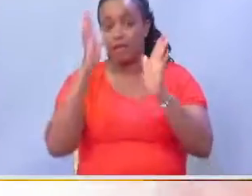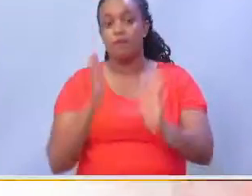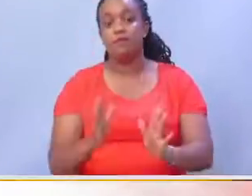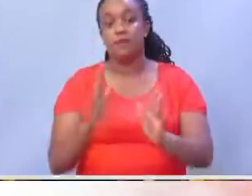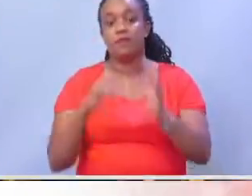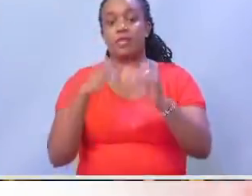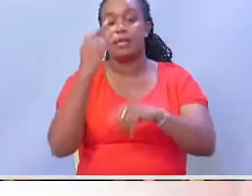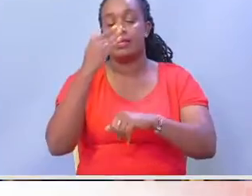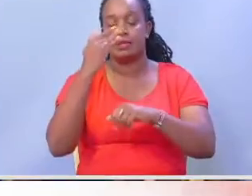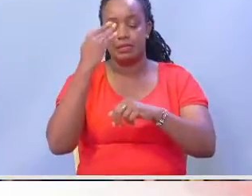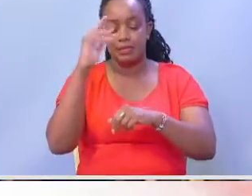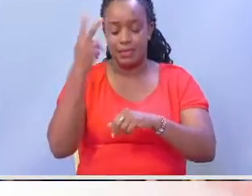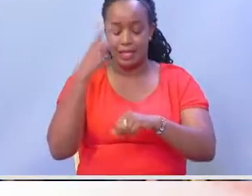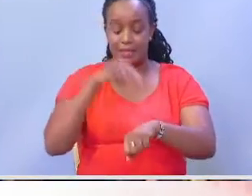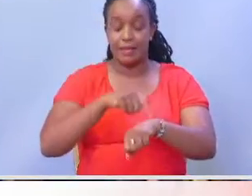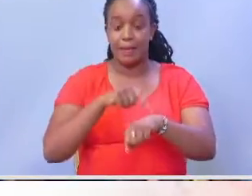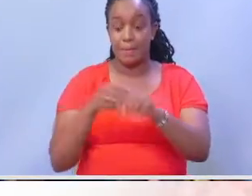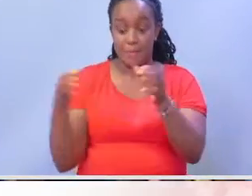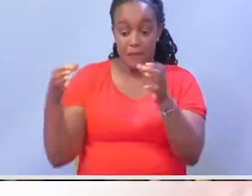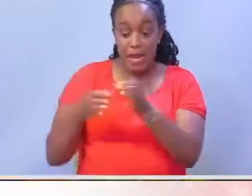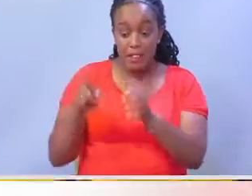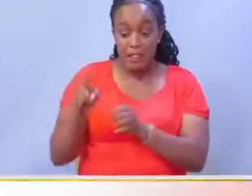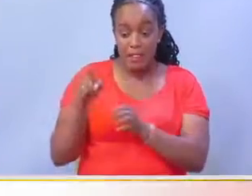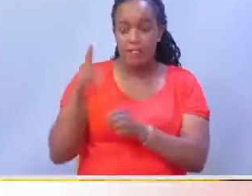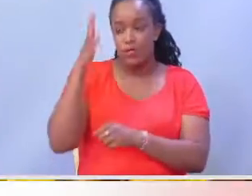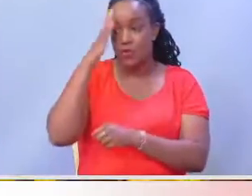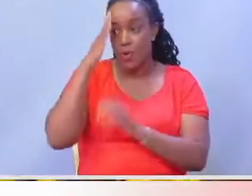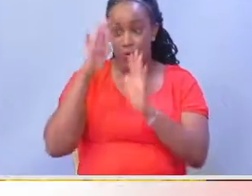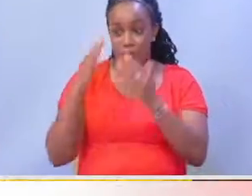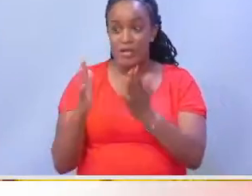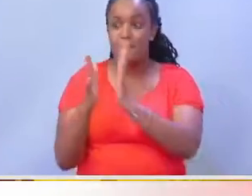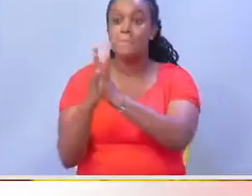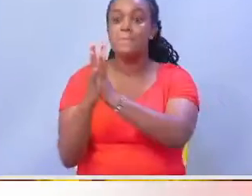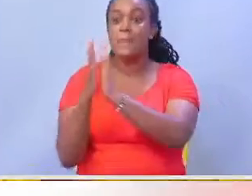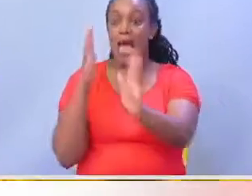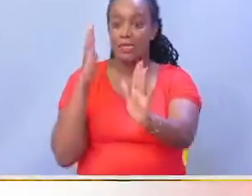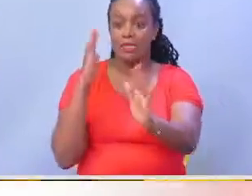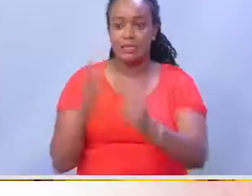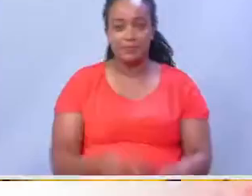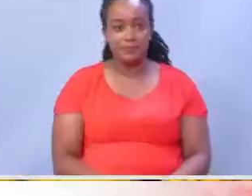time. The party is popularly known as BAS.